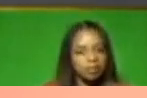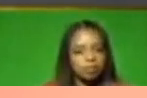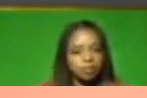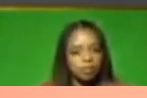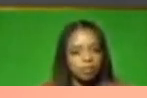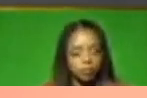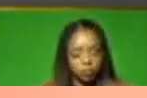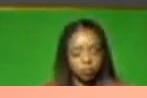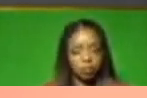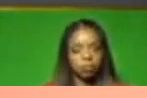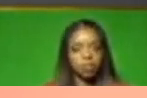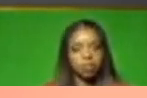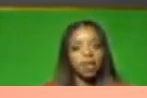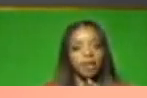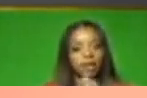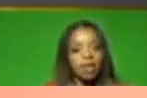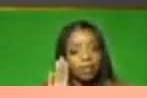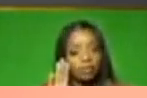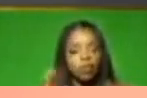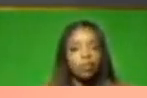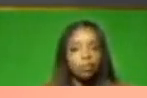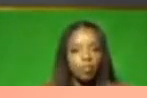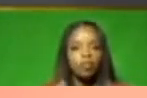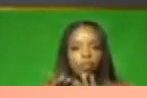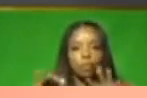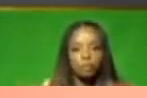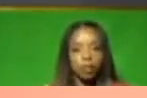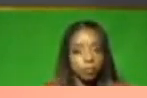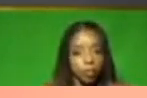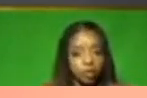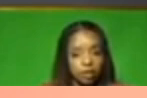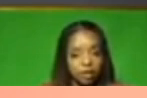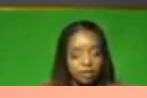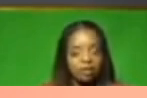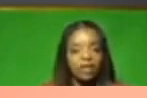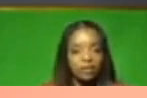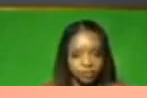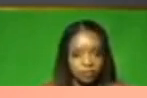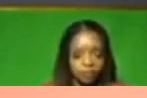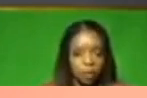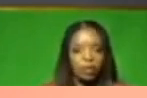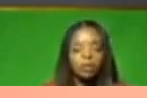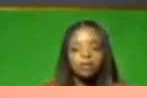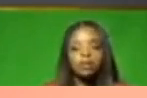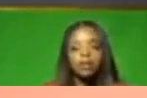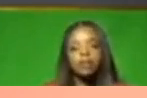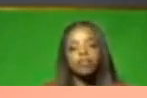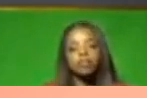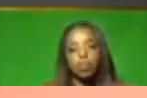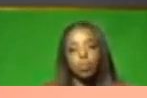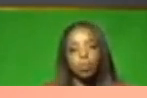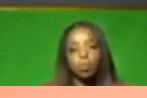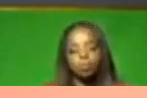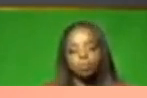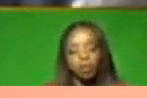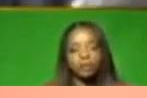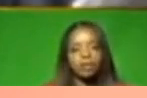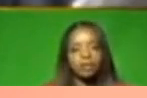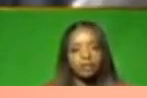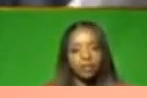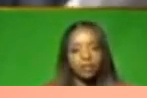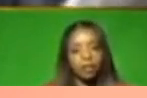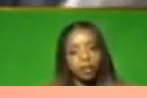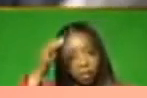to the development of the people they serve. During the course of the 6th administration, we